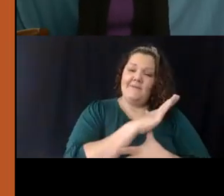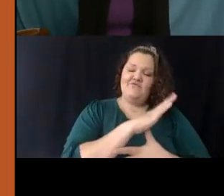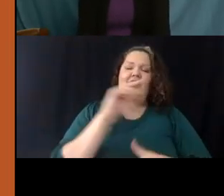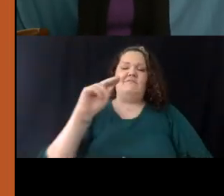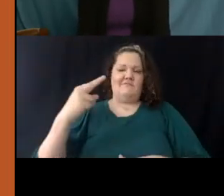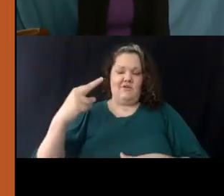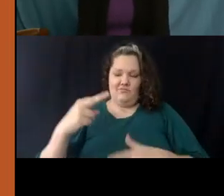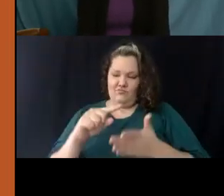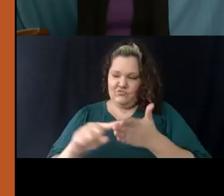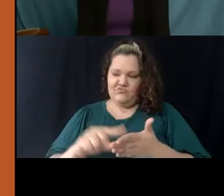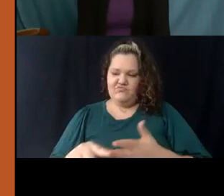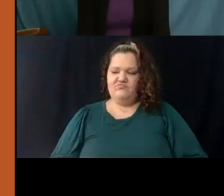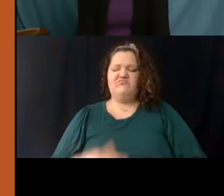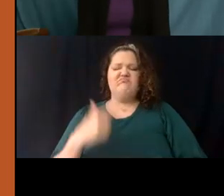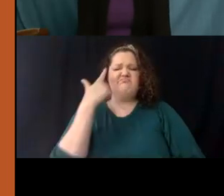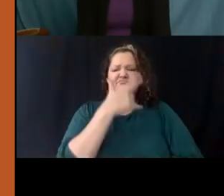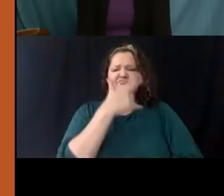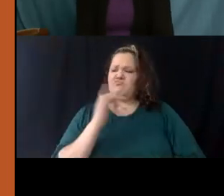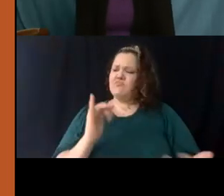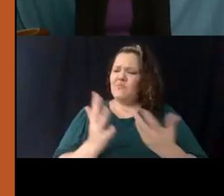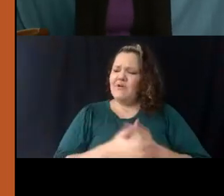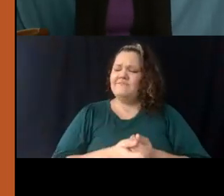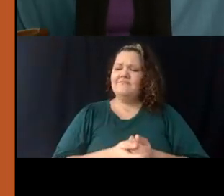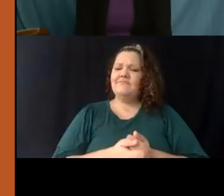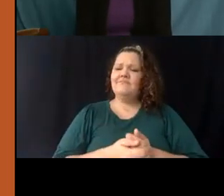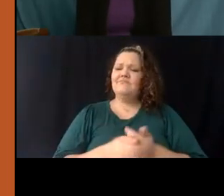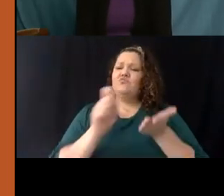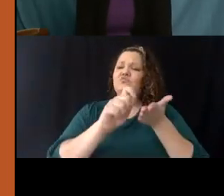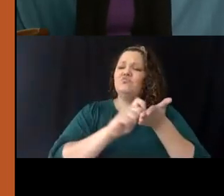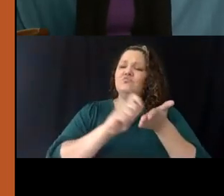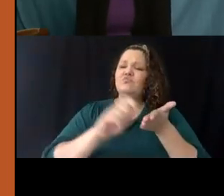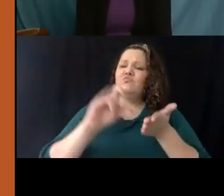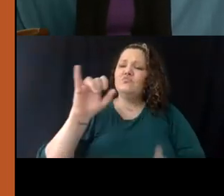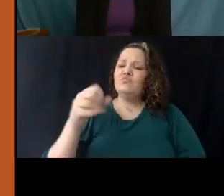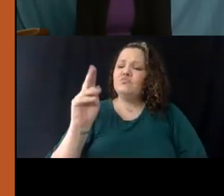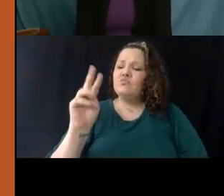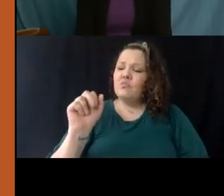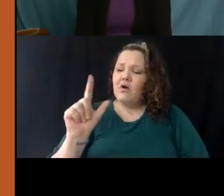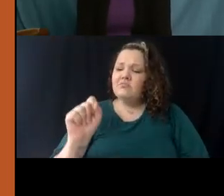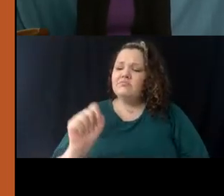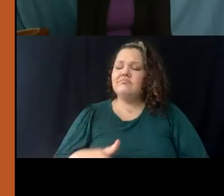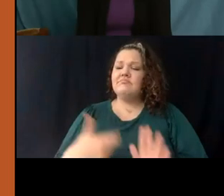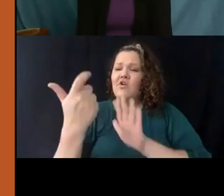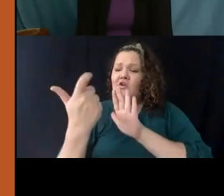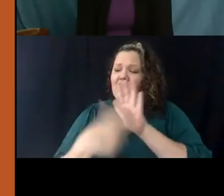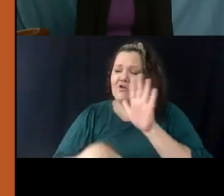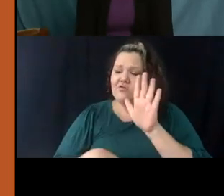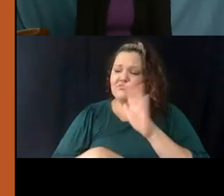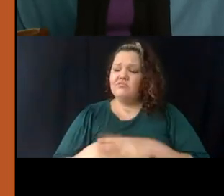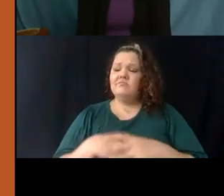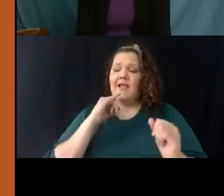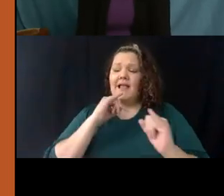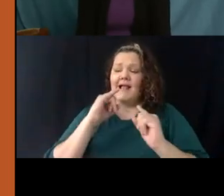So do your research. Use primary and secondary sources. So when I'm talking primary sources, I'm referring